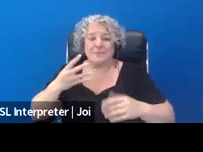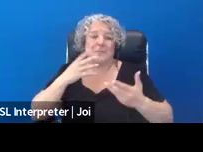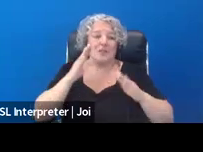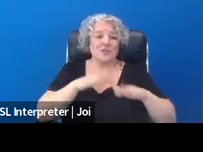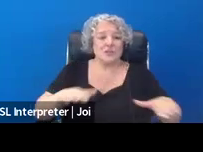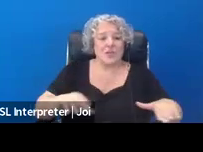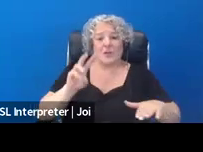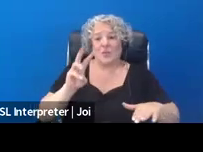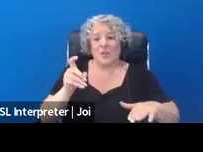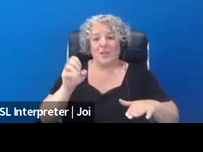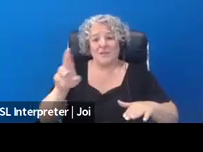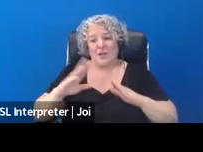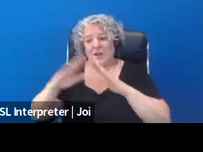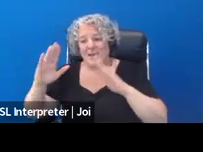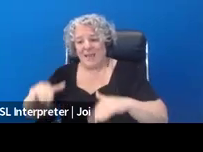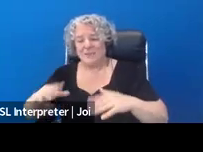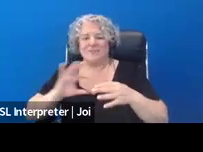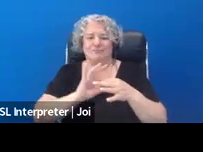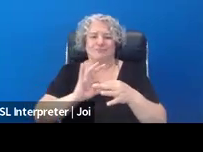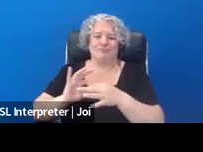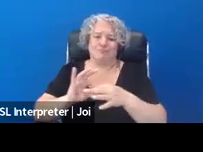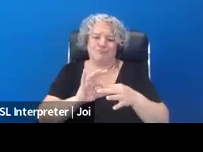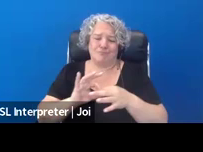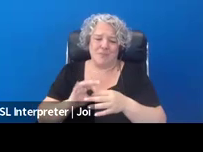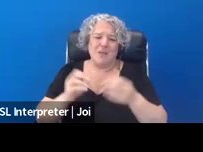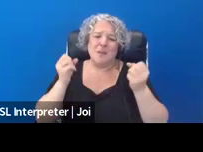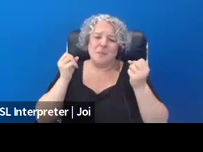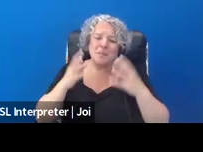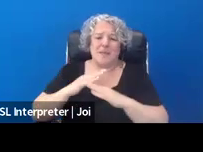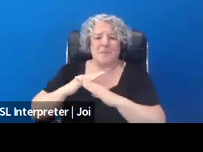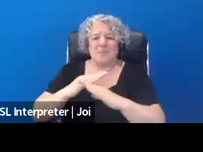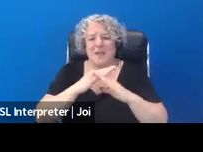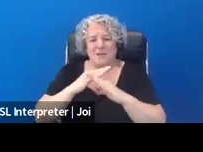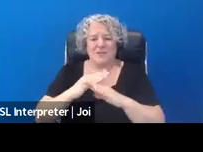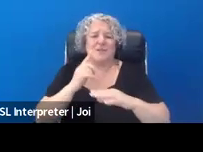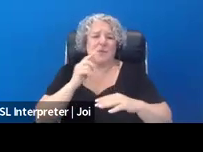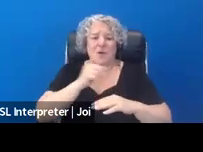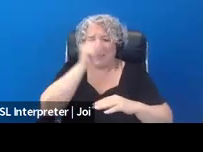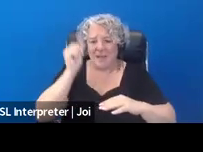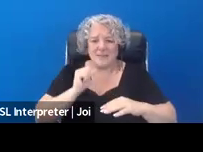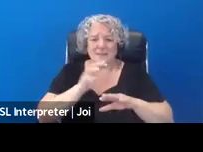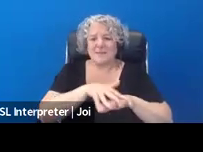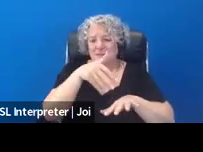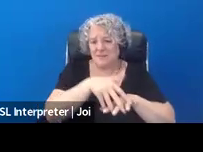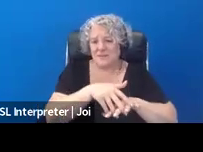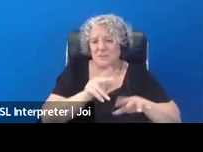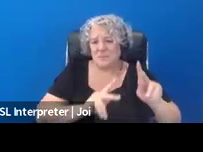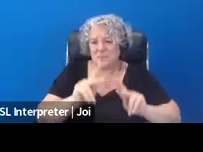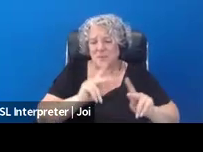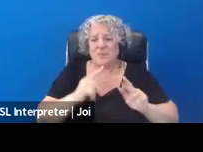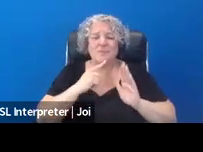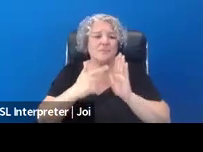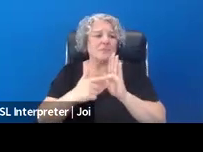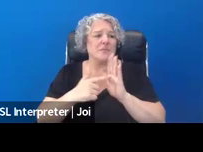and housing. There are many barriers to safety for American Indian and Alaska Native survivors, such as